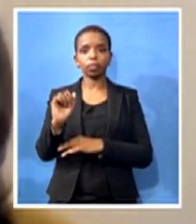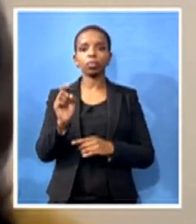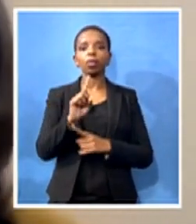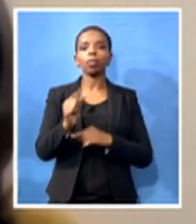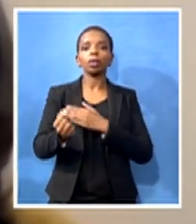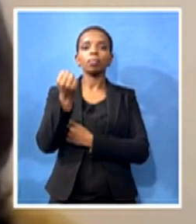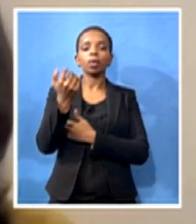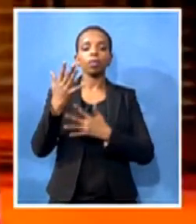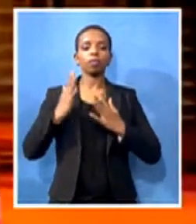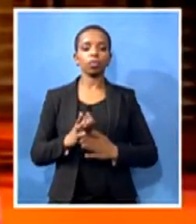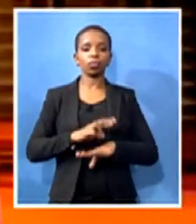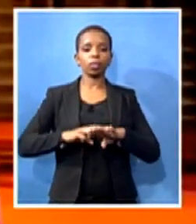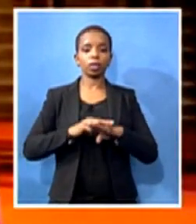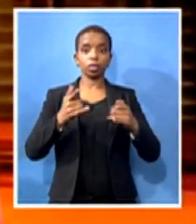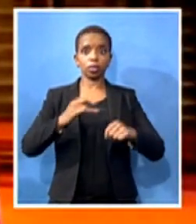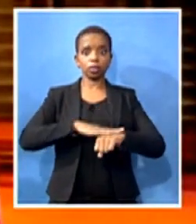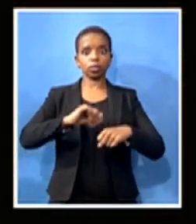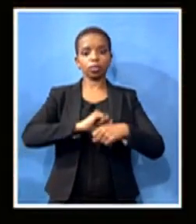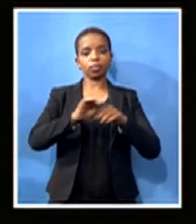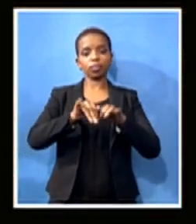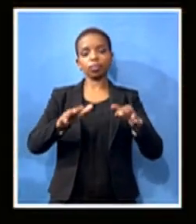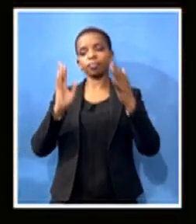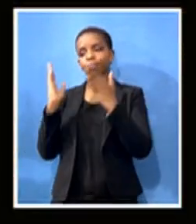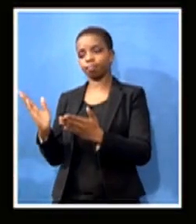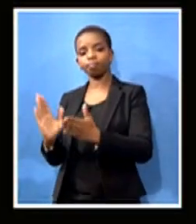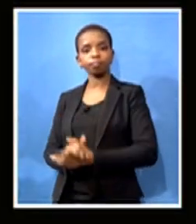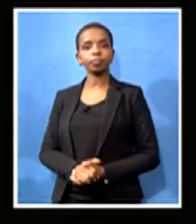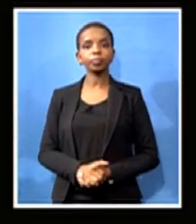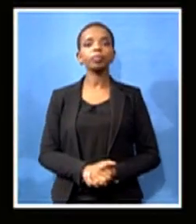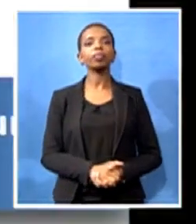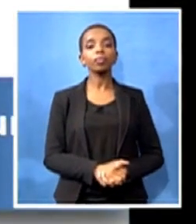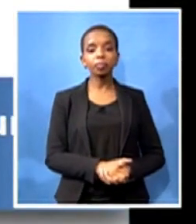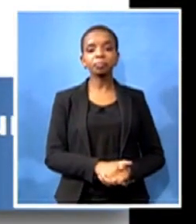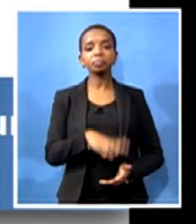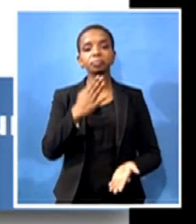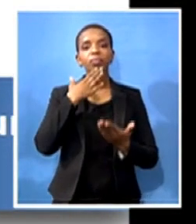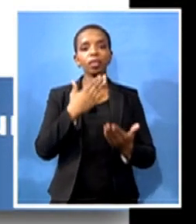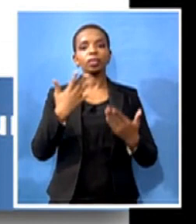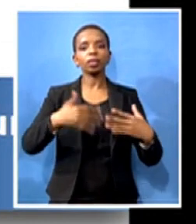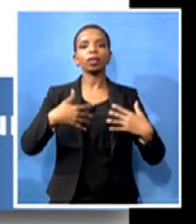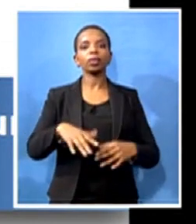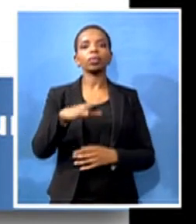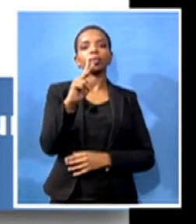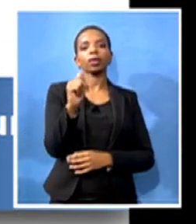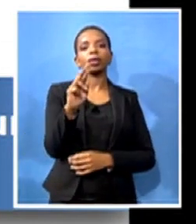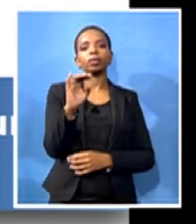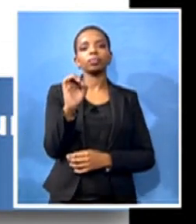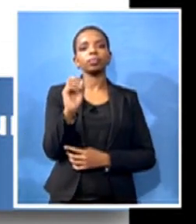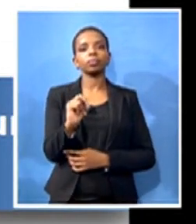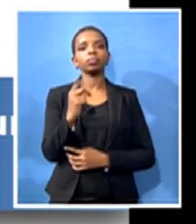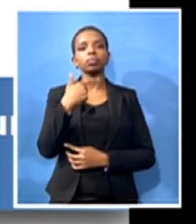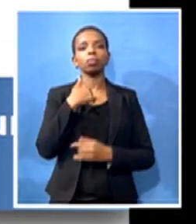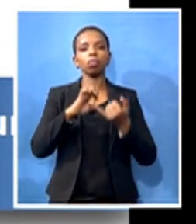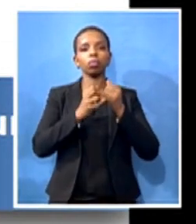Narnia. Thanks, Karen. I'm just going to try and screen share here. Can you see my